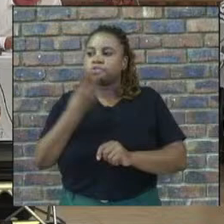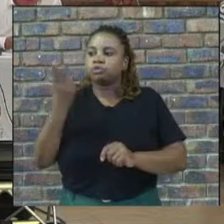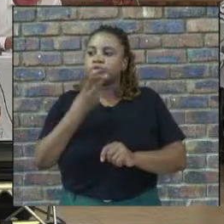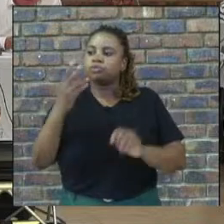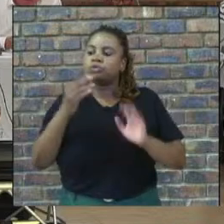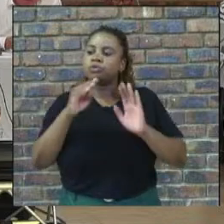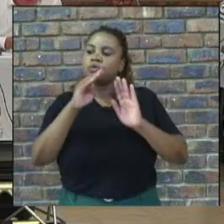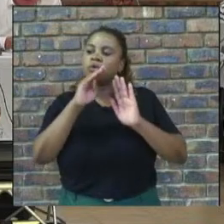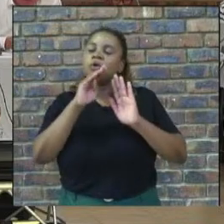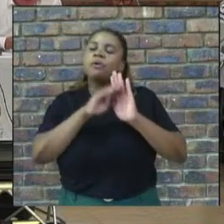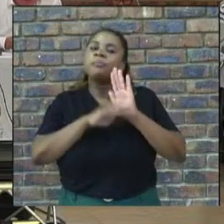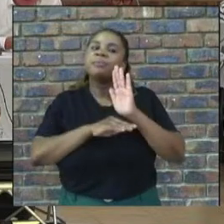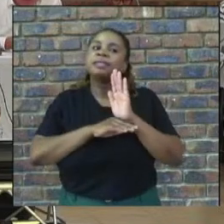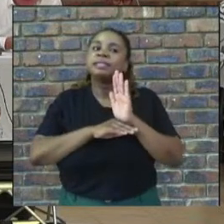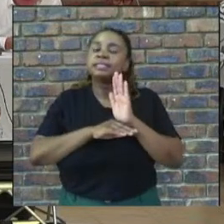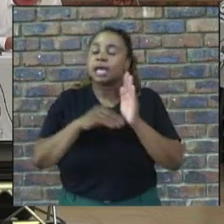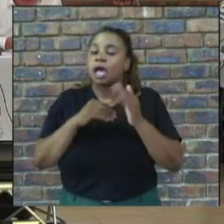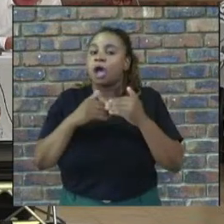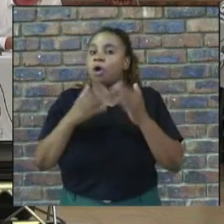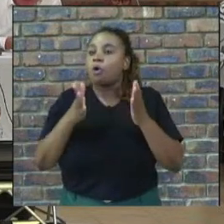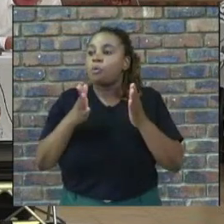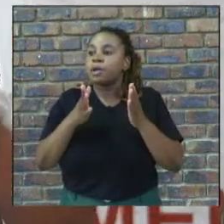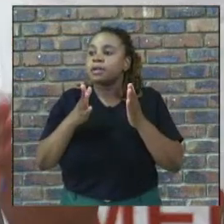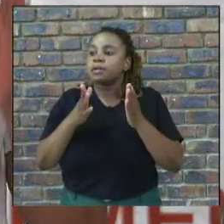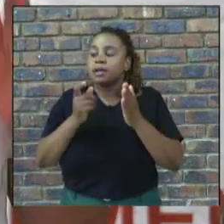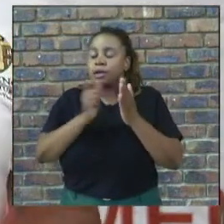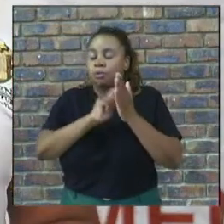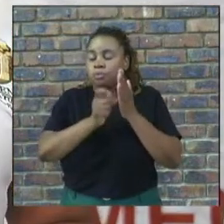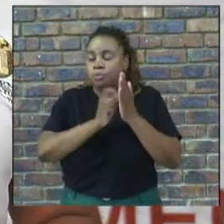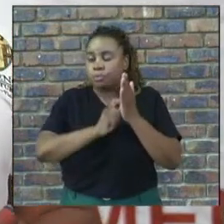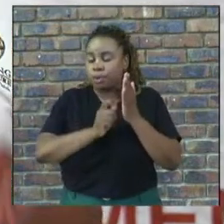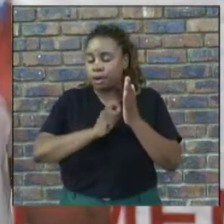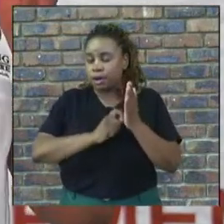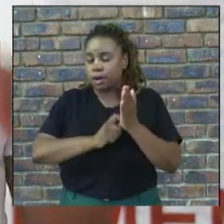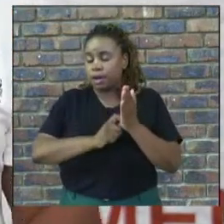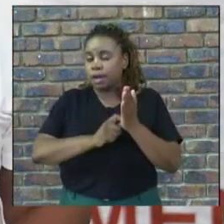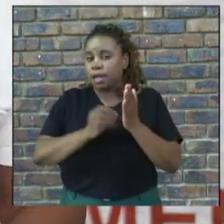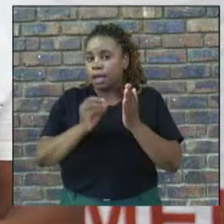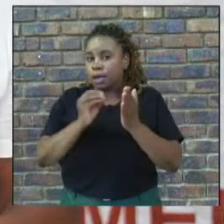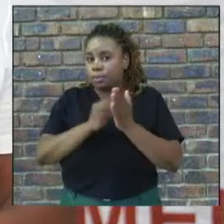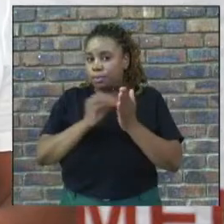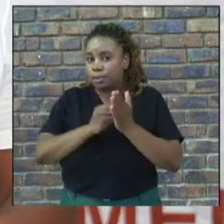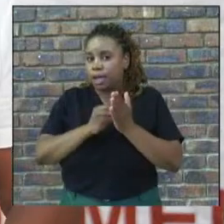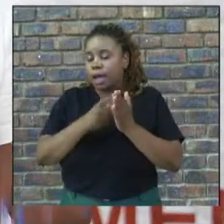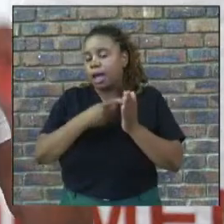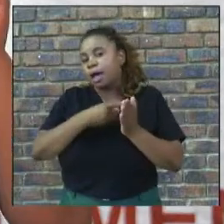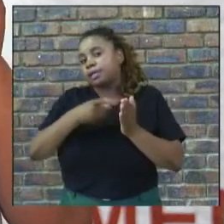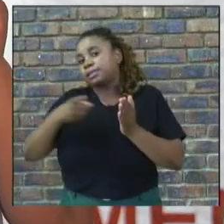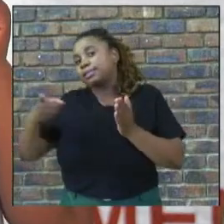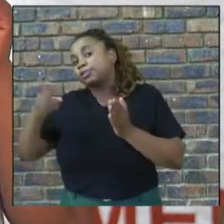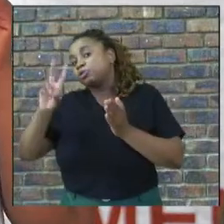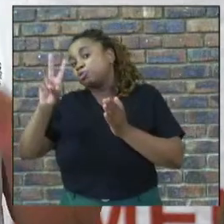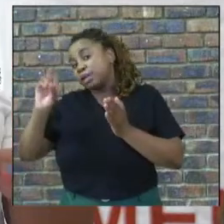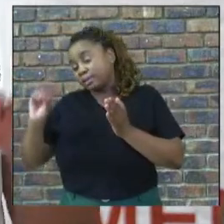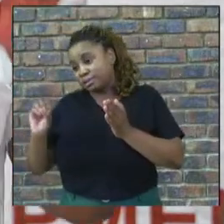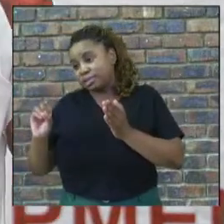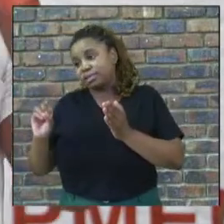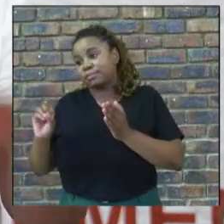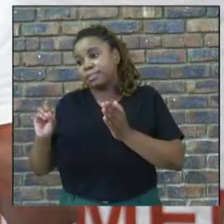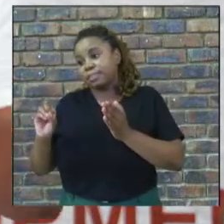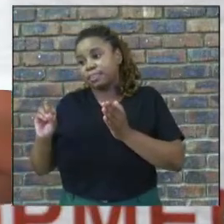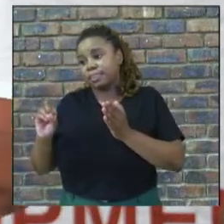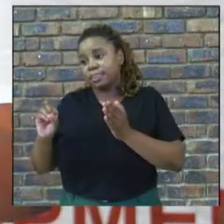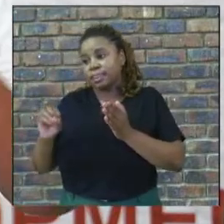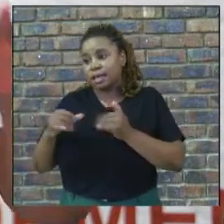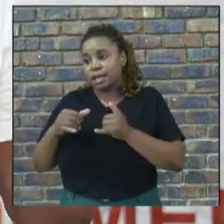comment, up until the 20th of February. Next week, you can make your submissions on the